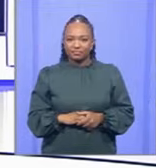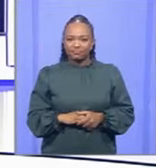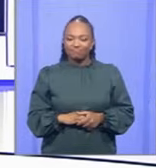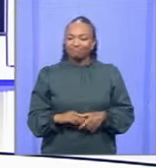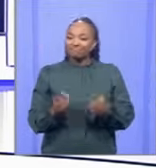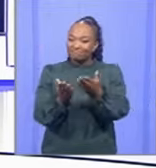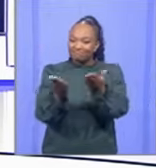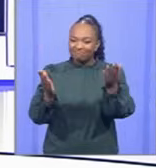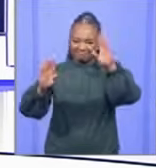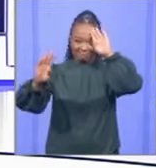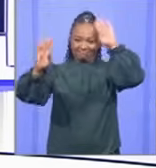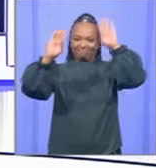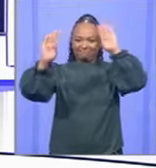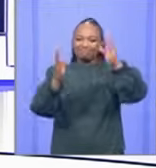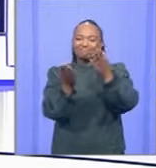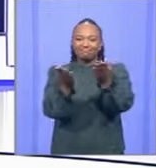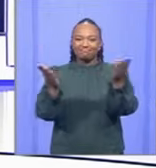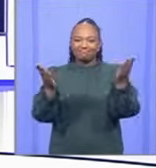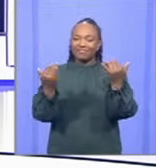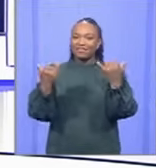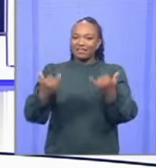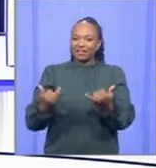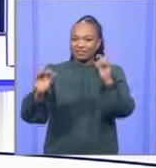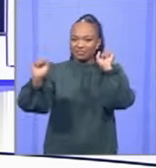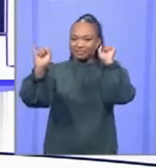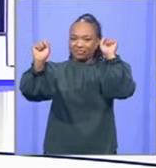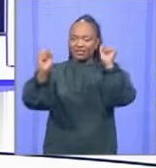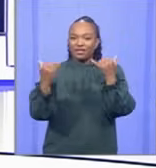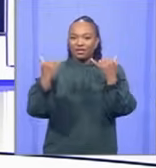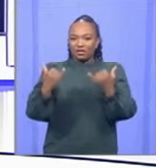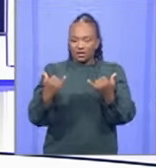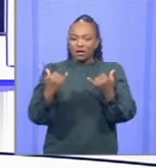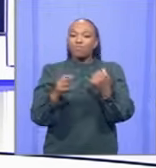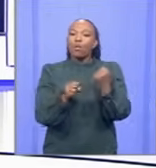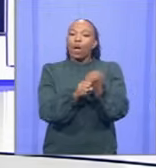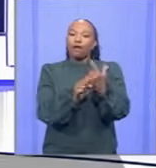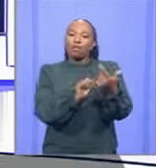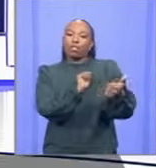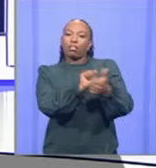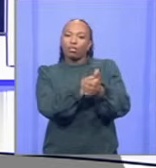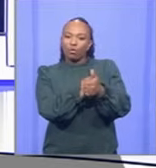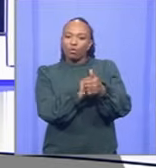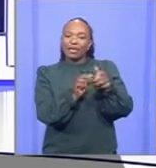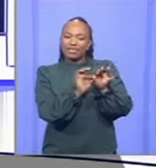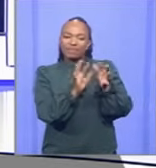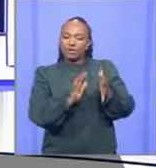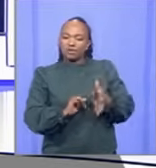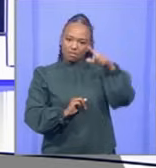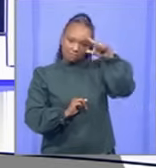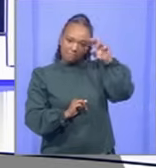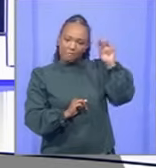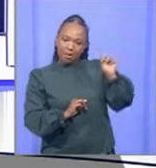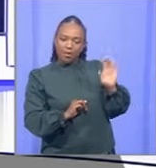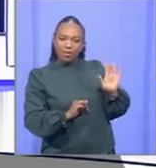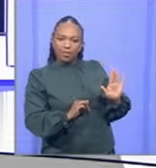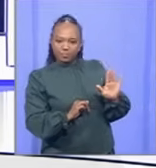Batho bešo thobela ke lesolela madireng a letšatši le mošomi mmogo wa polelo ya diatla Mpho